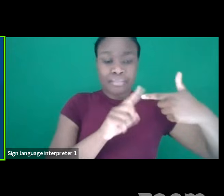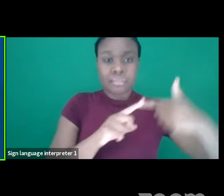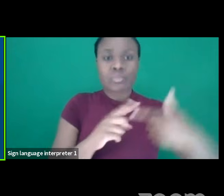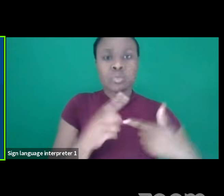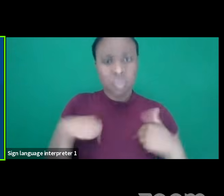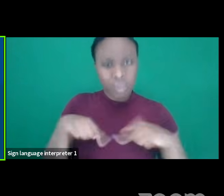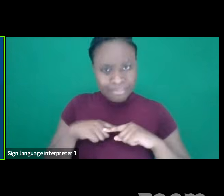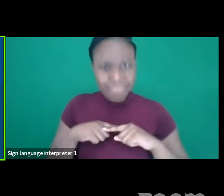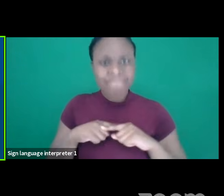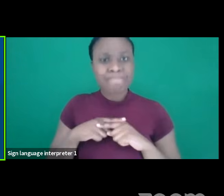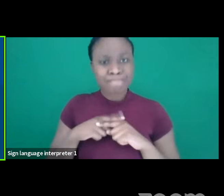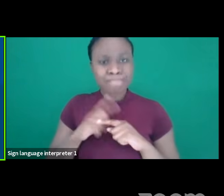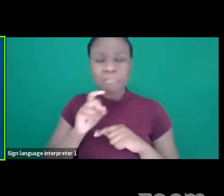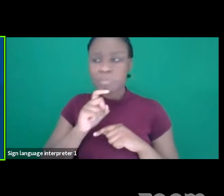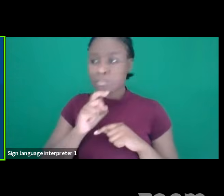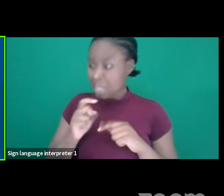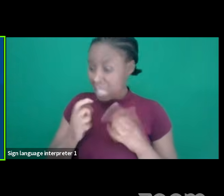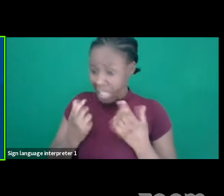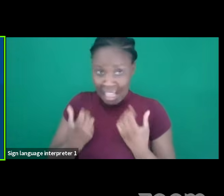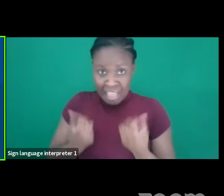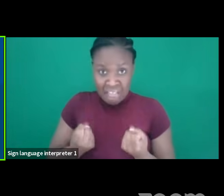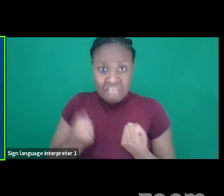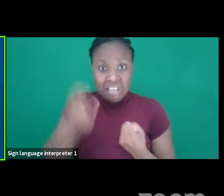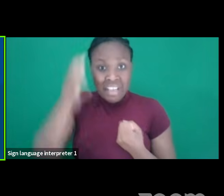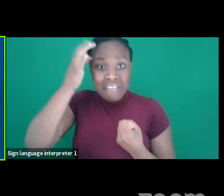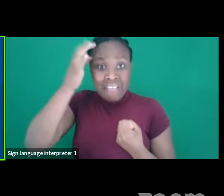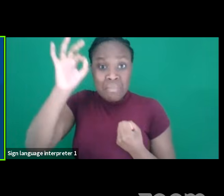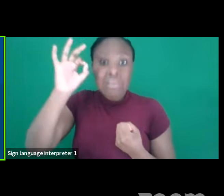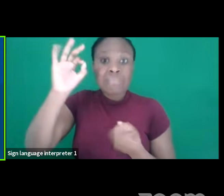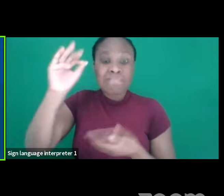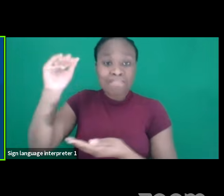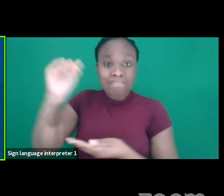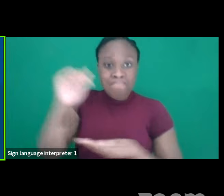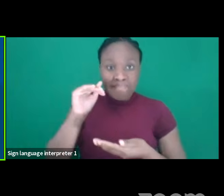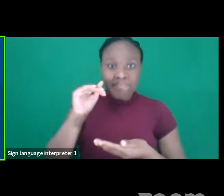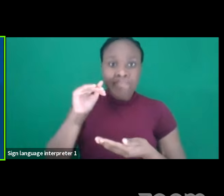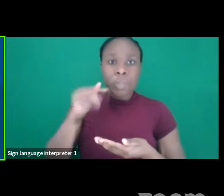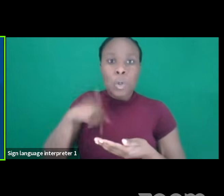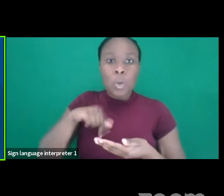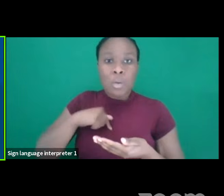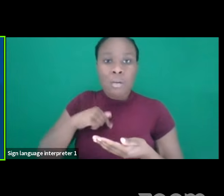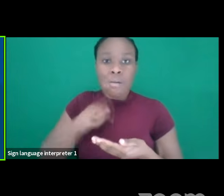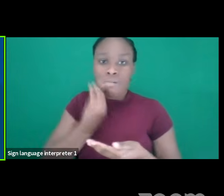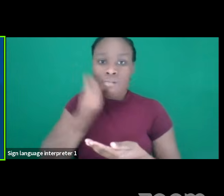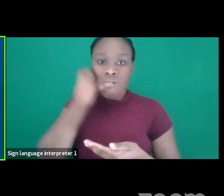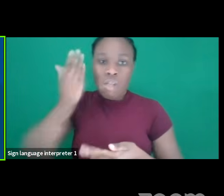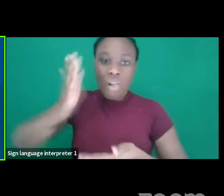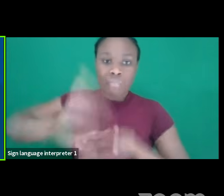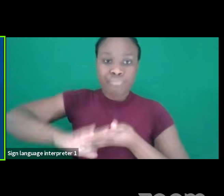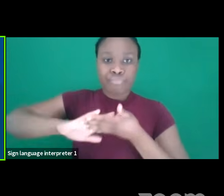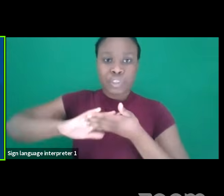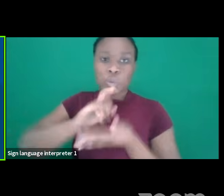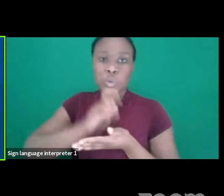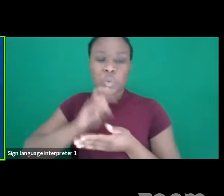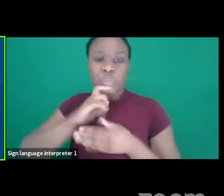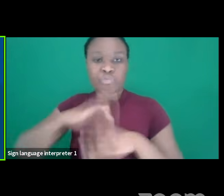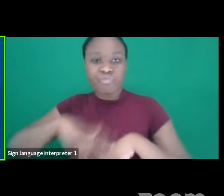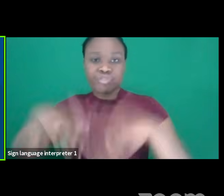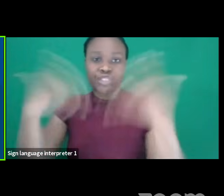of the resources that the state would then entrust us with, use them effectively and efficiently to